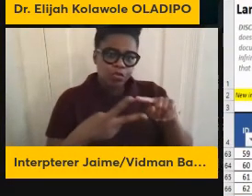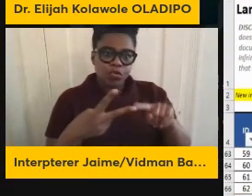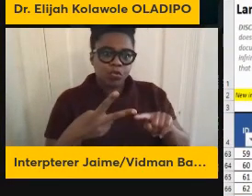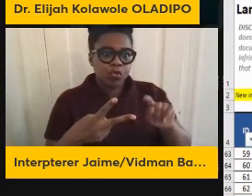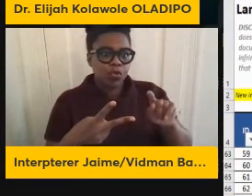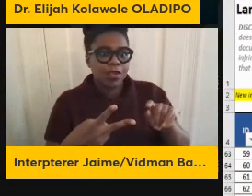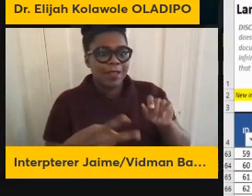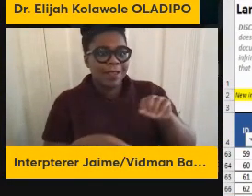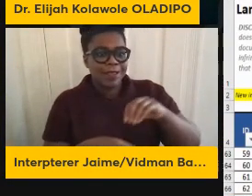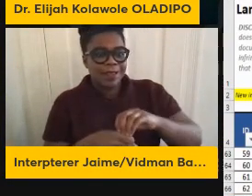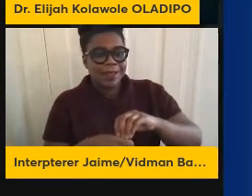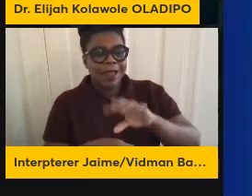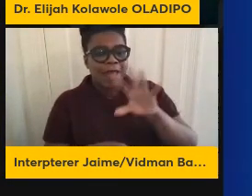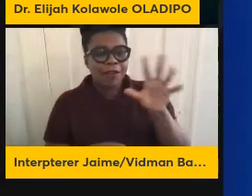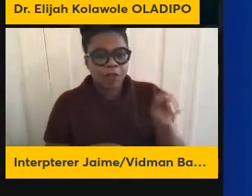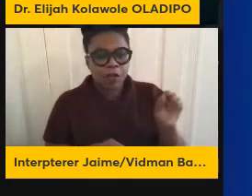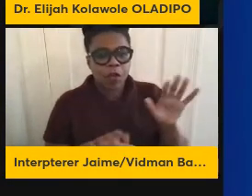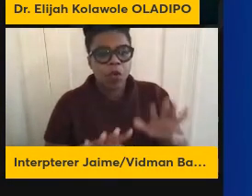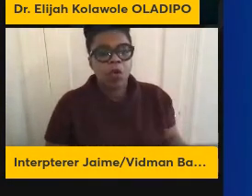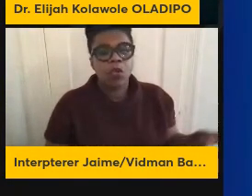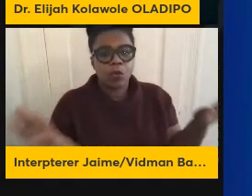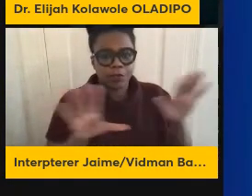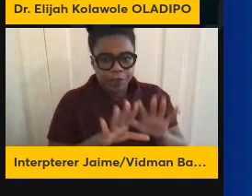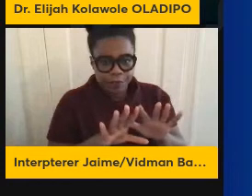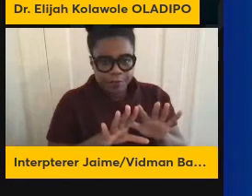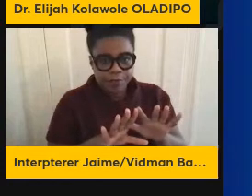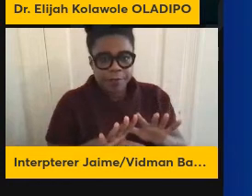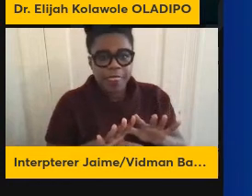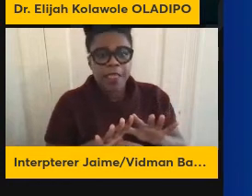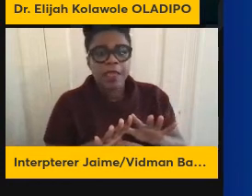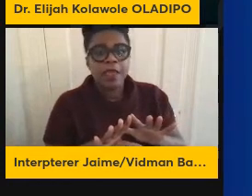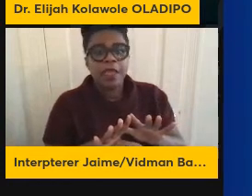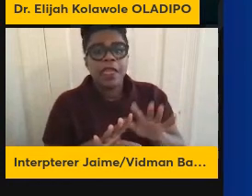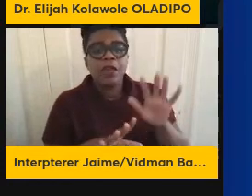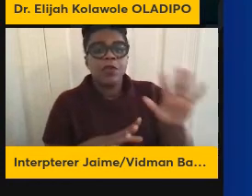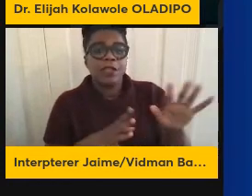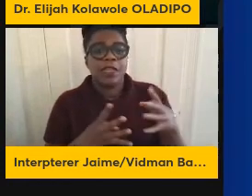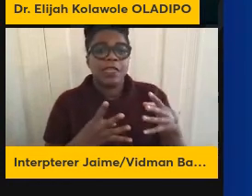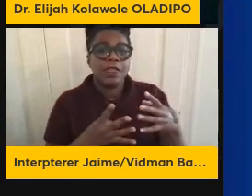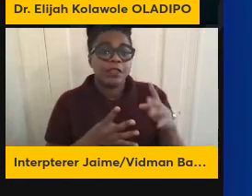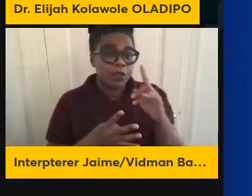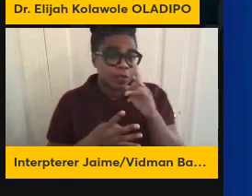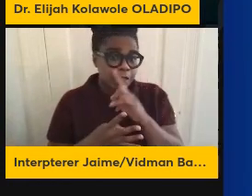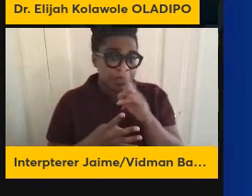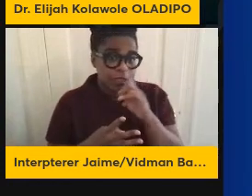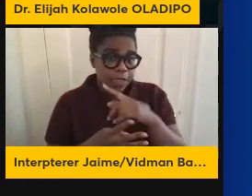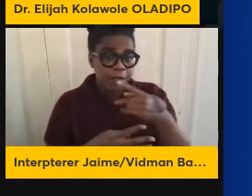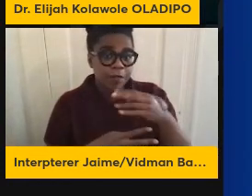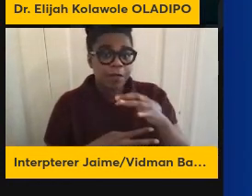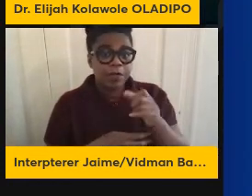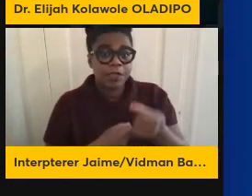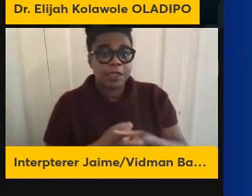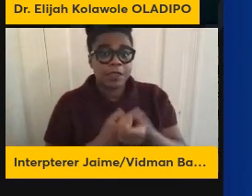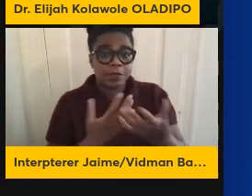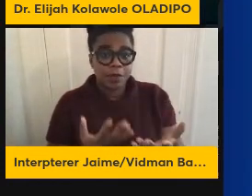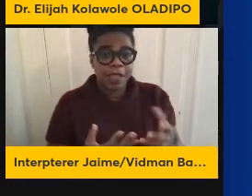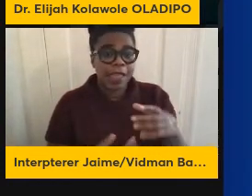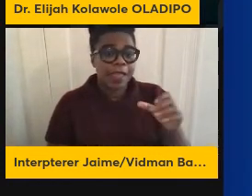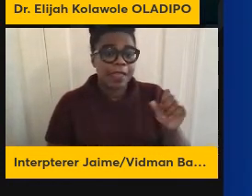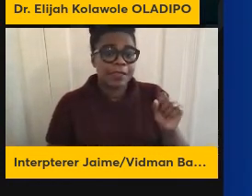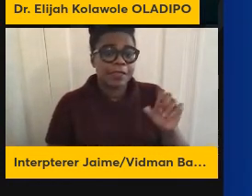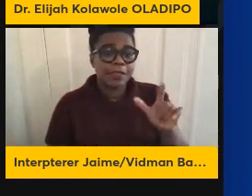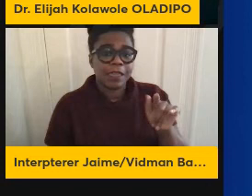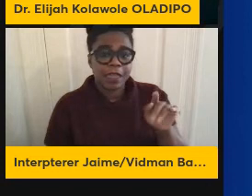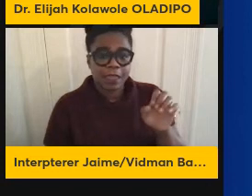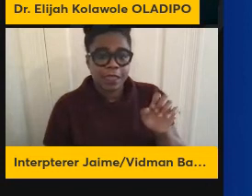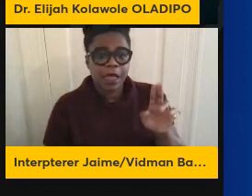it to WHO list. And from there, we needed to synthesize our protein expression and scale up because